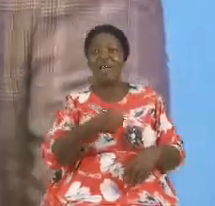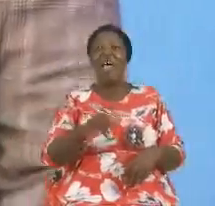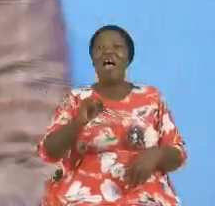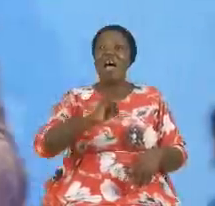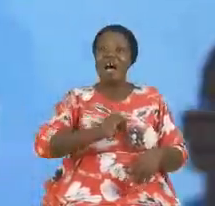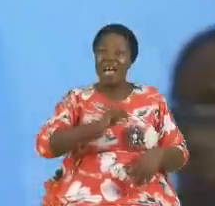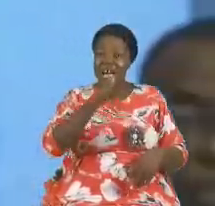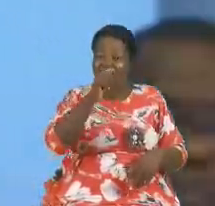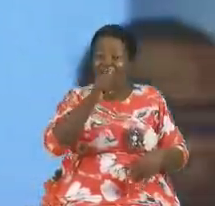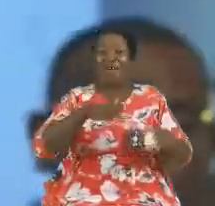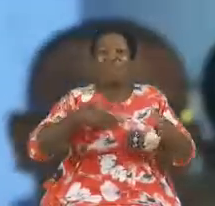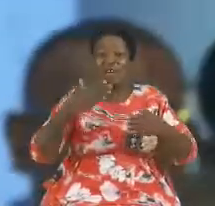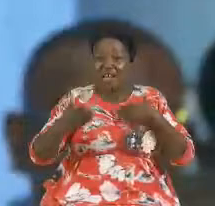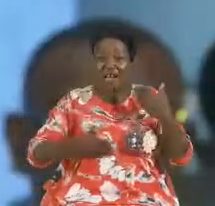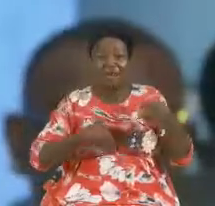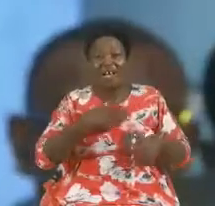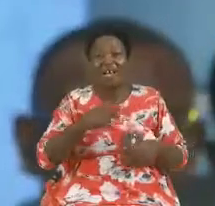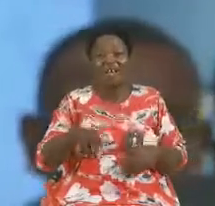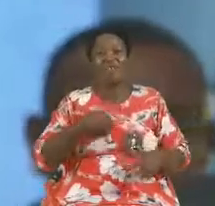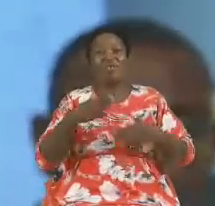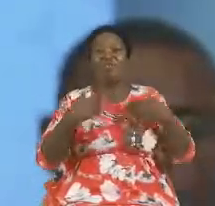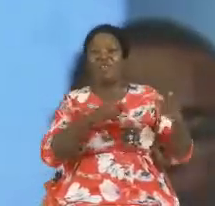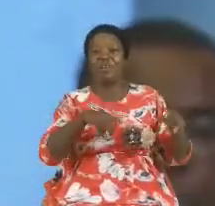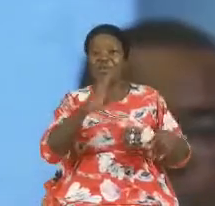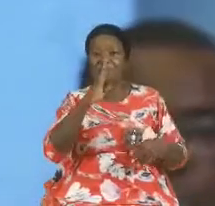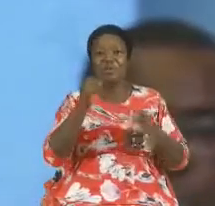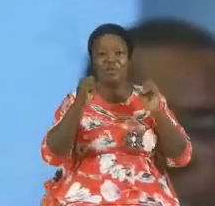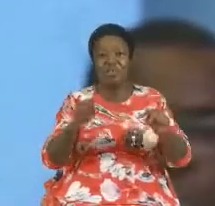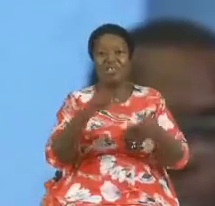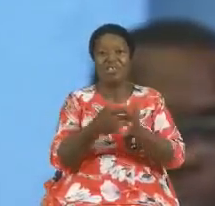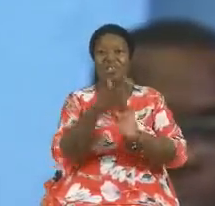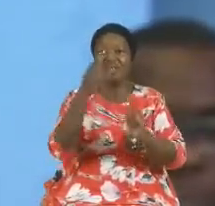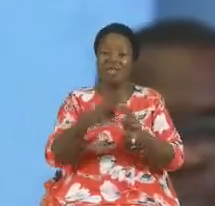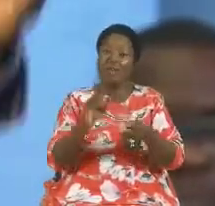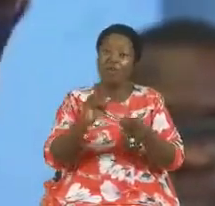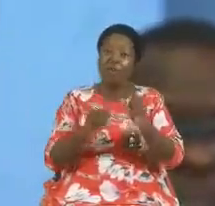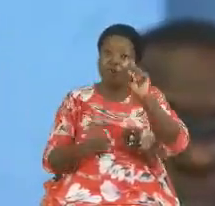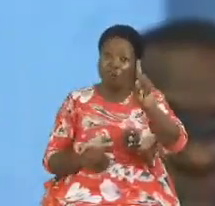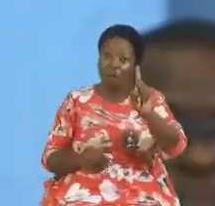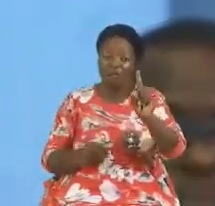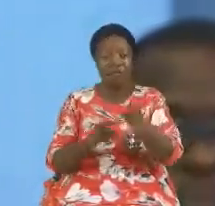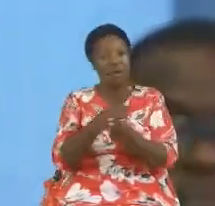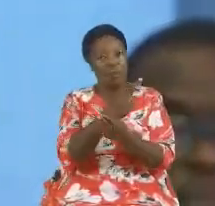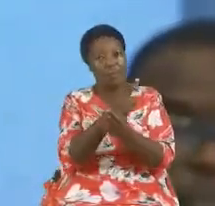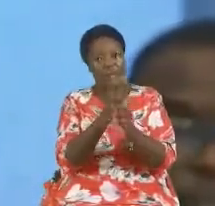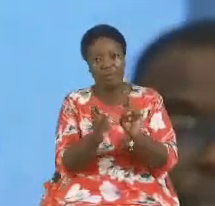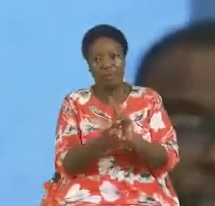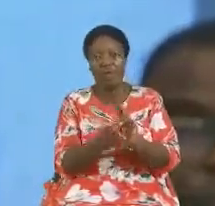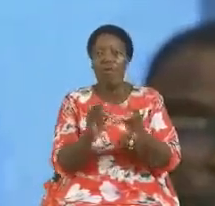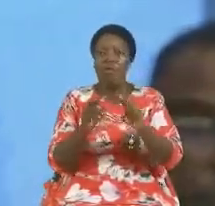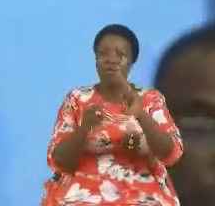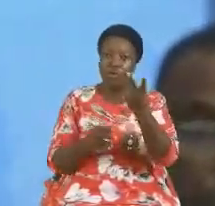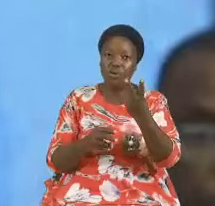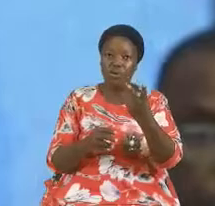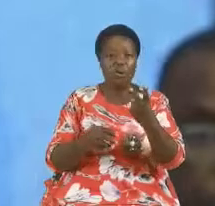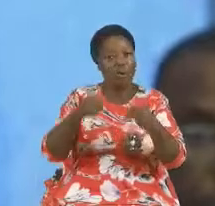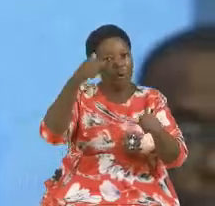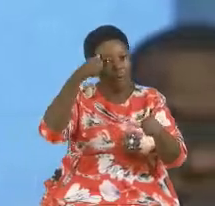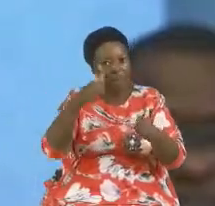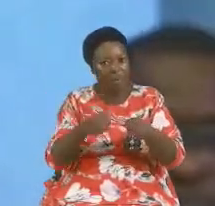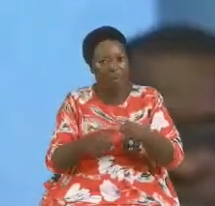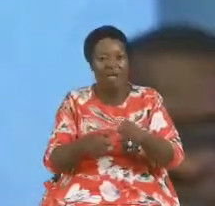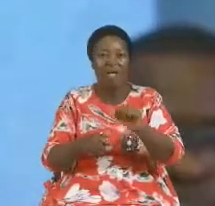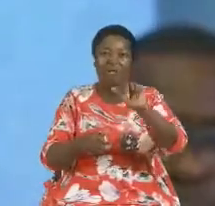hiding myself. I rejoice, and the joy of the Lord will be your strength in Jesus' name.